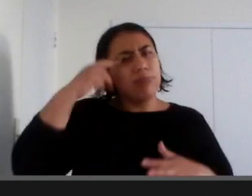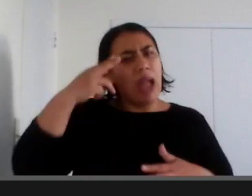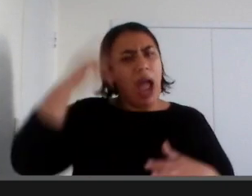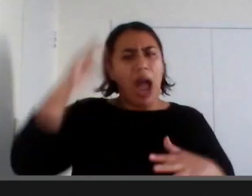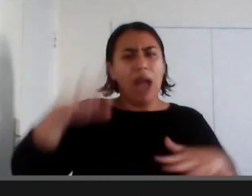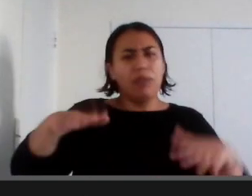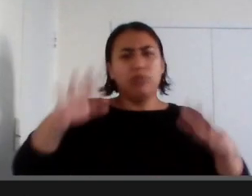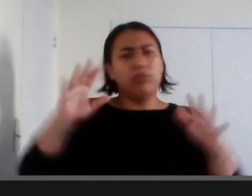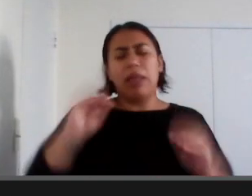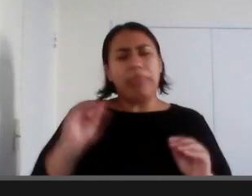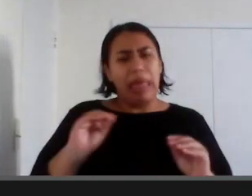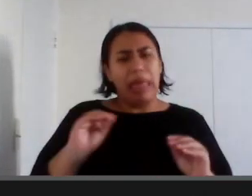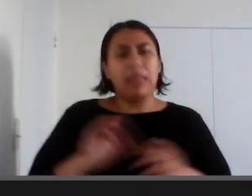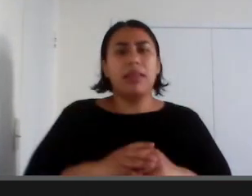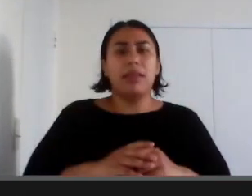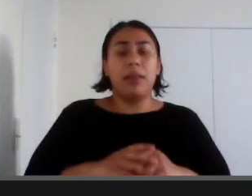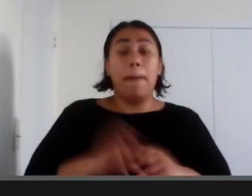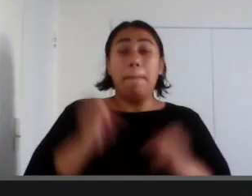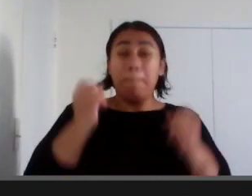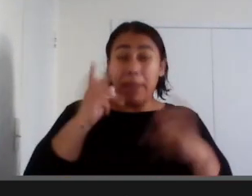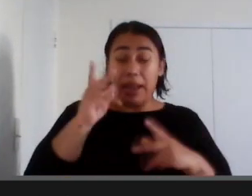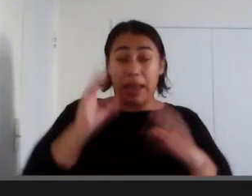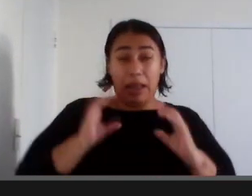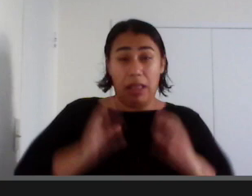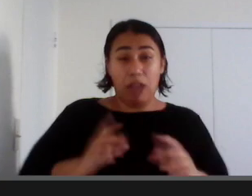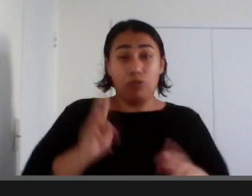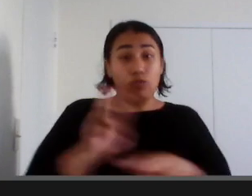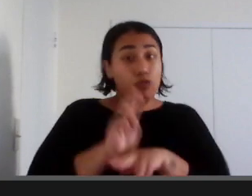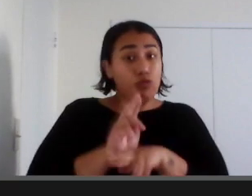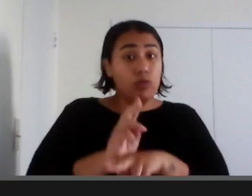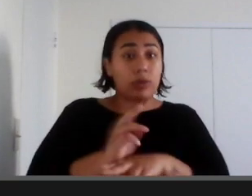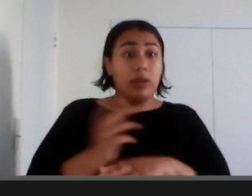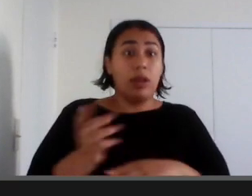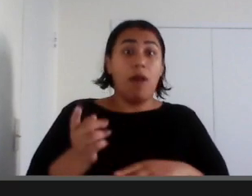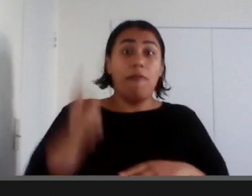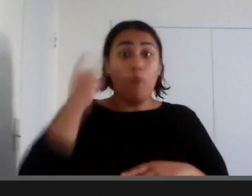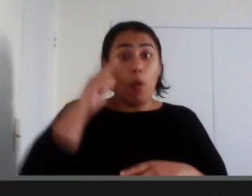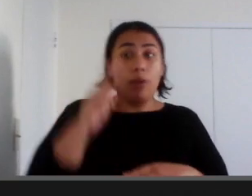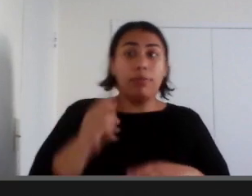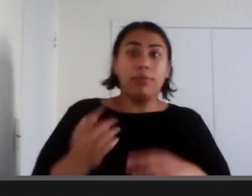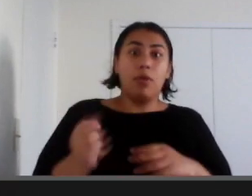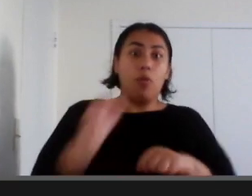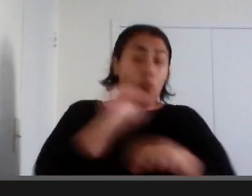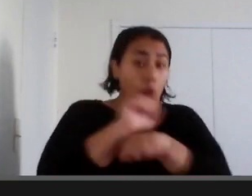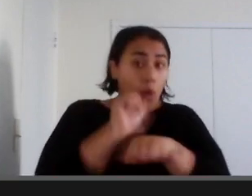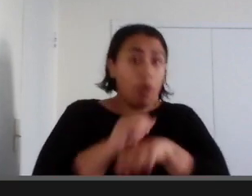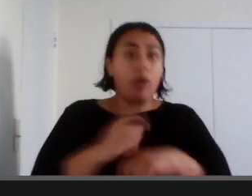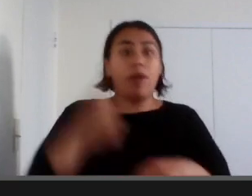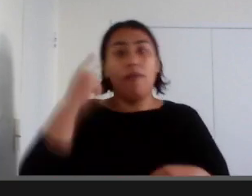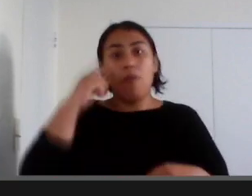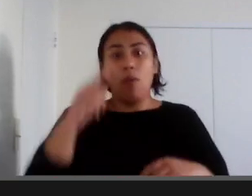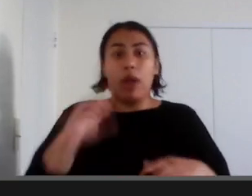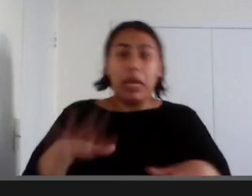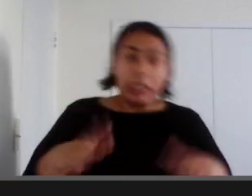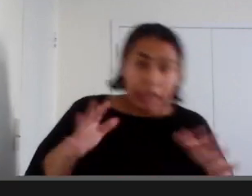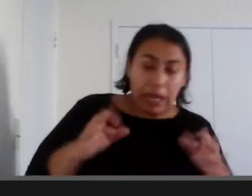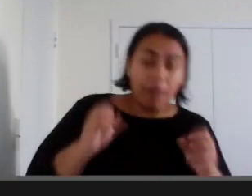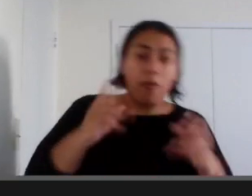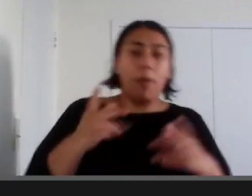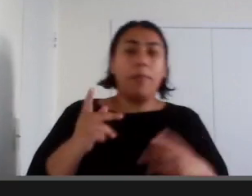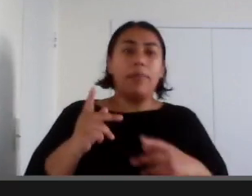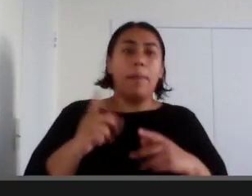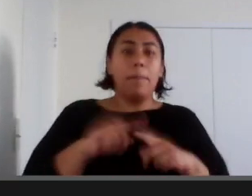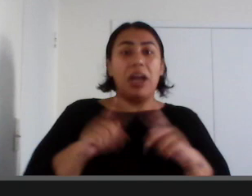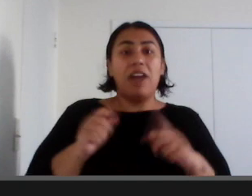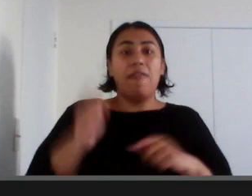CBD is a cannabinoid cannabis that is considered non-psychoactive and therefore used by patients in the daytime. However, CBD